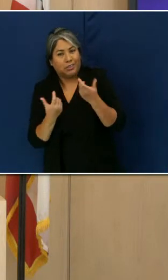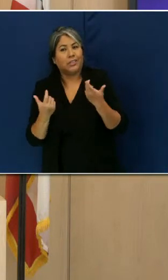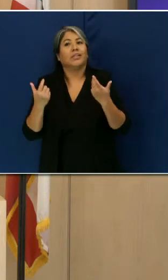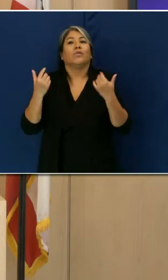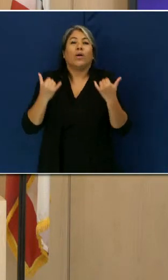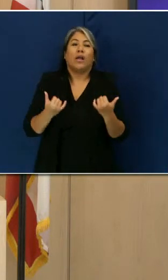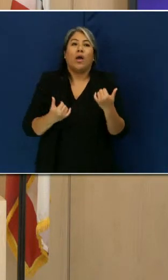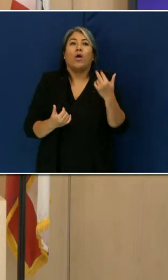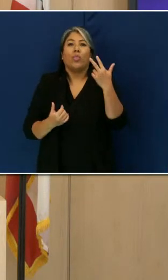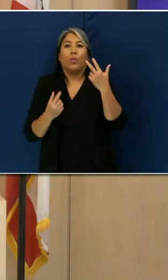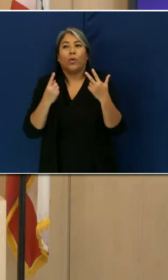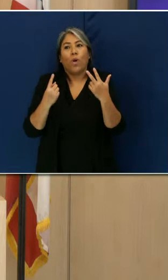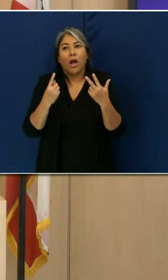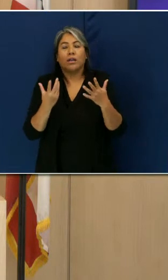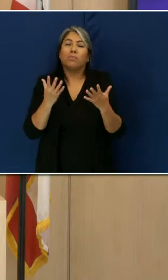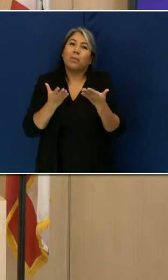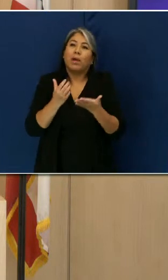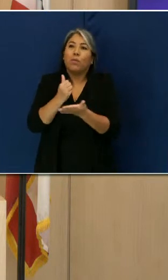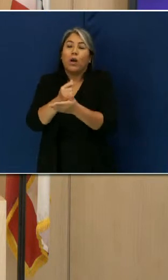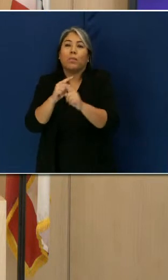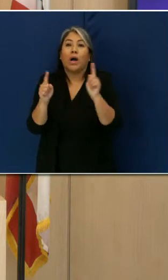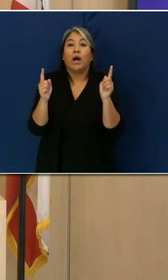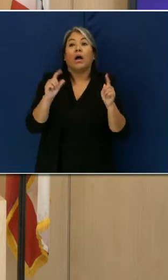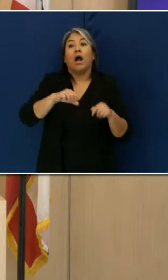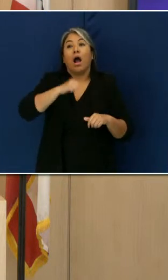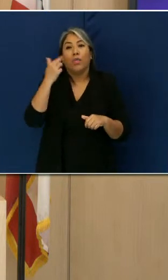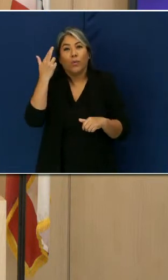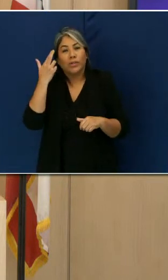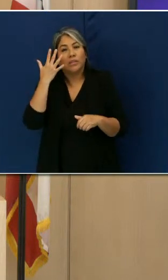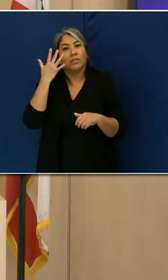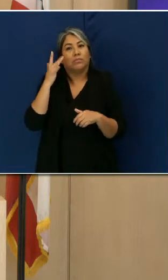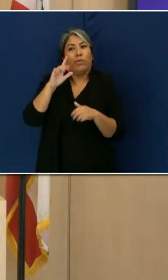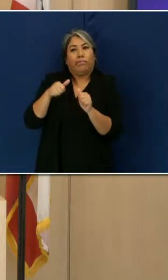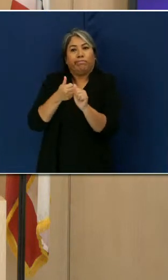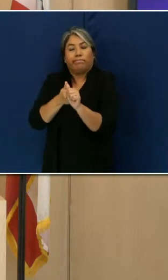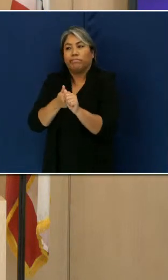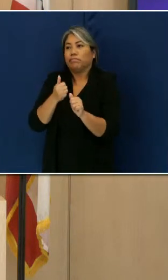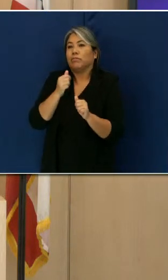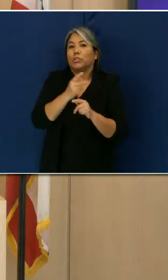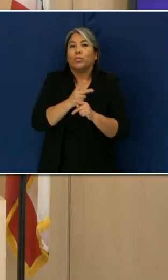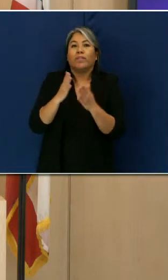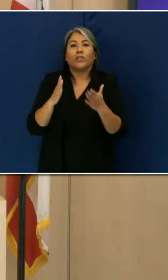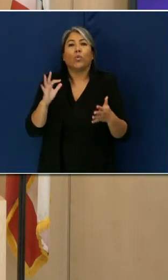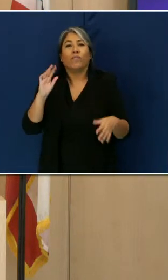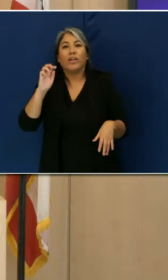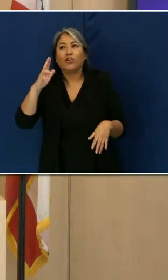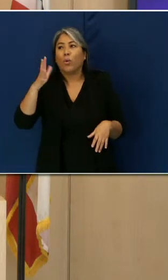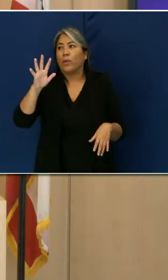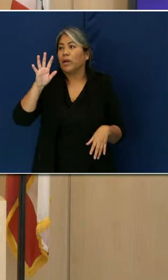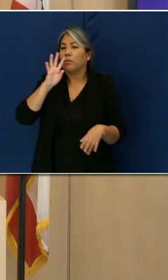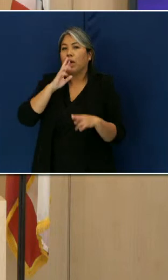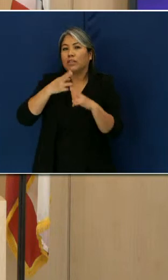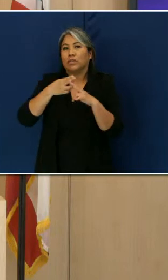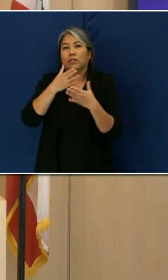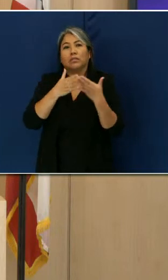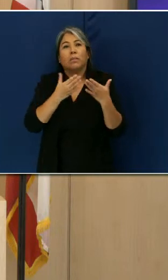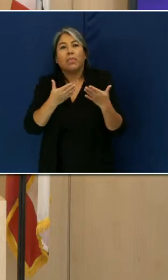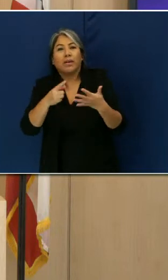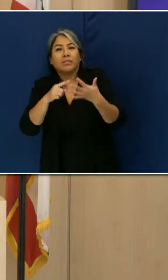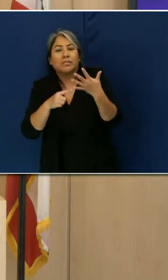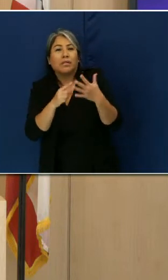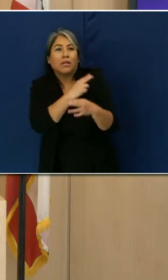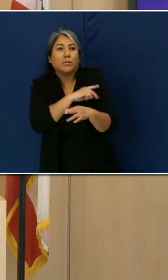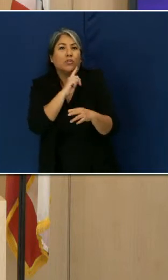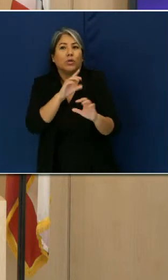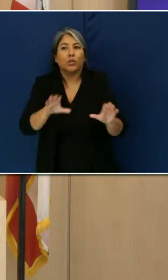other factors that must be employed as well, as Supervisor Fletcher already mentioned some of the things that hospitals are doing.